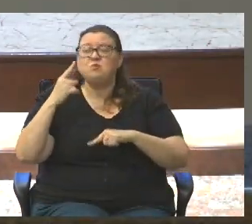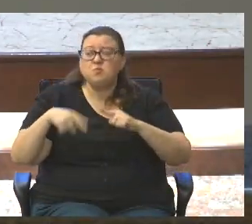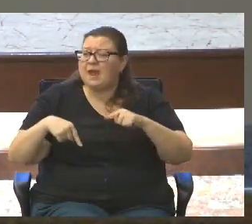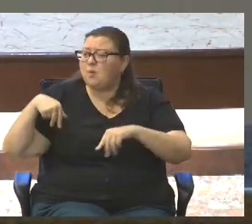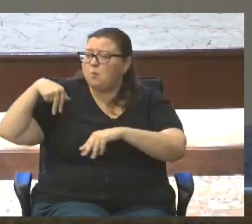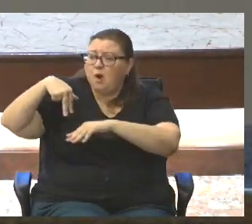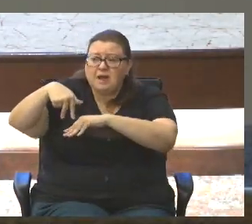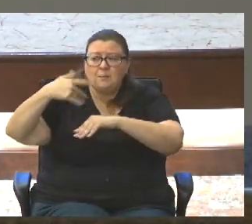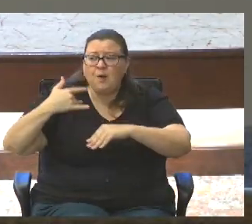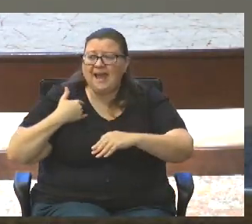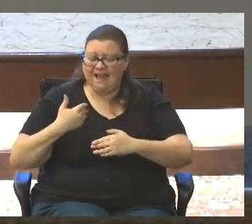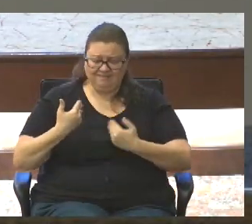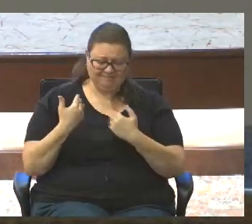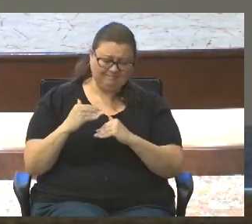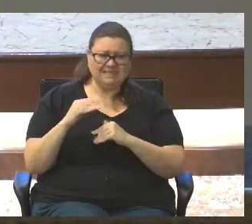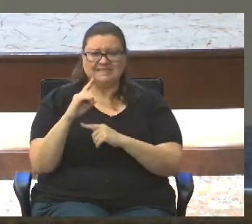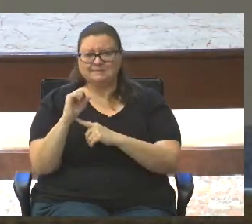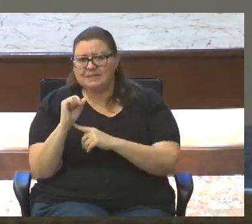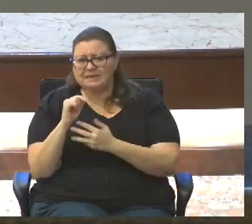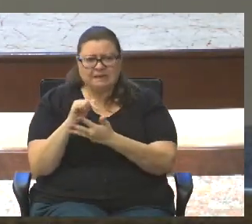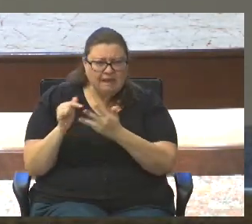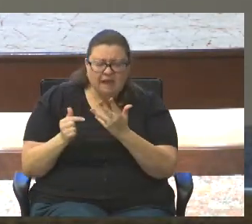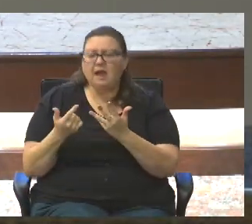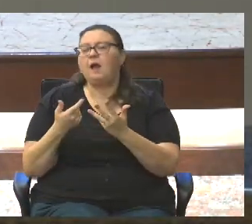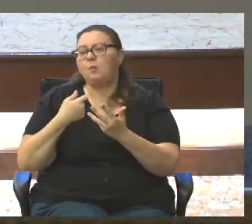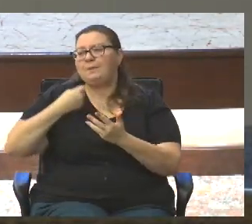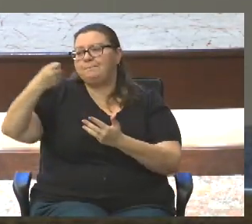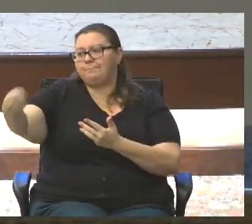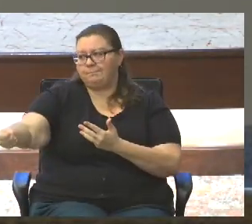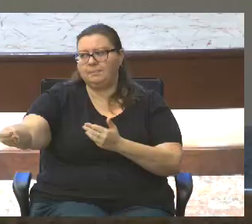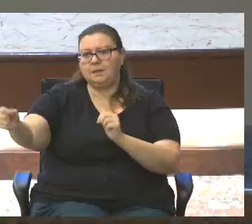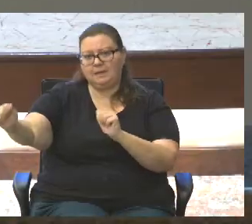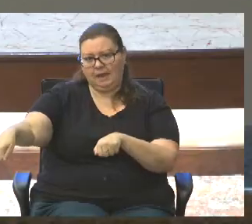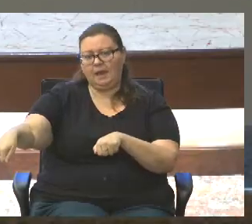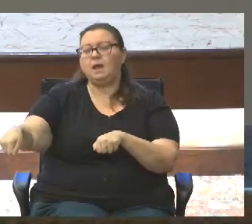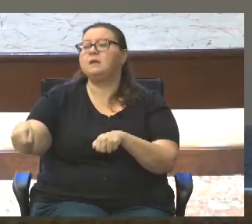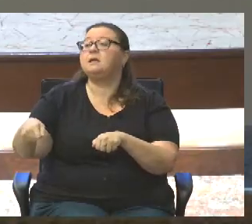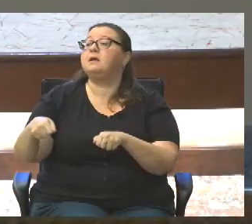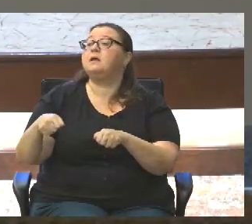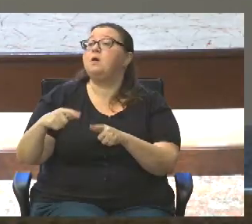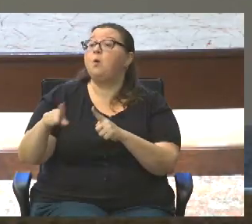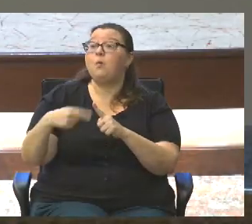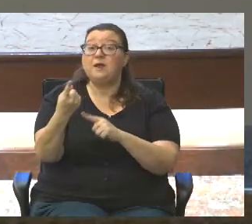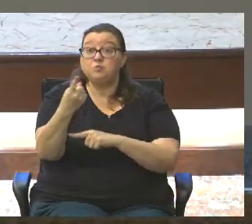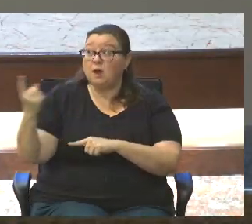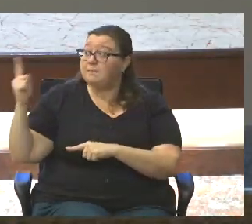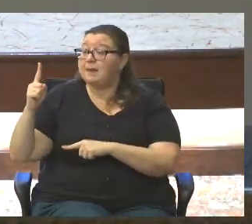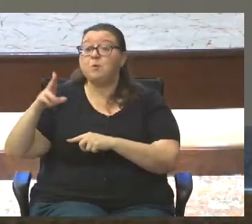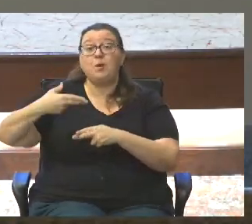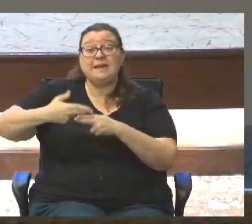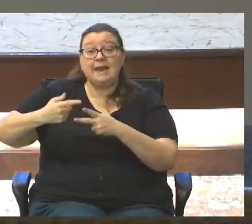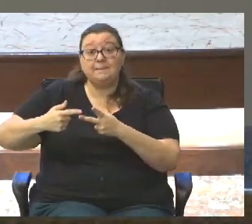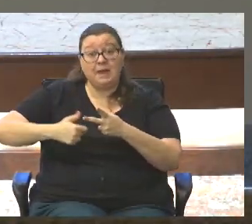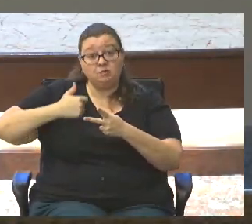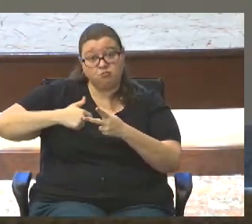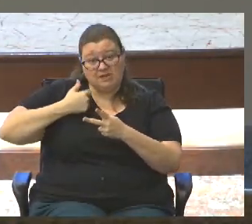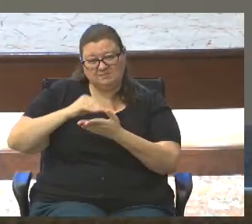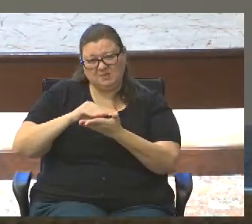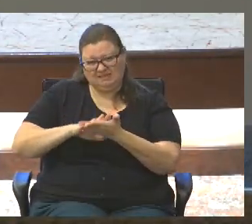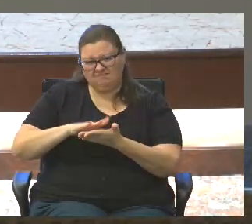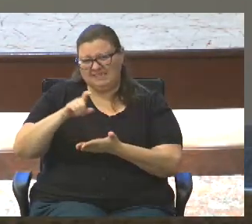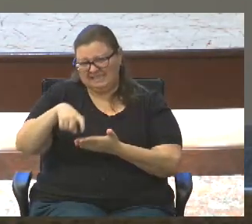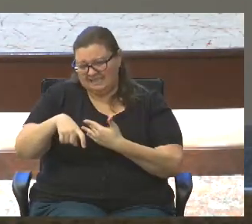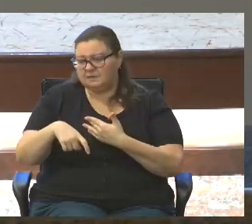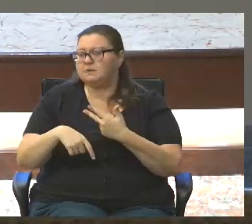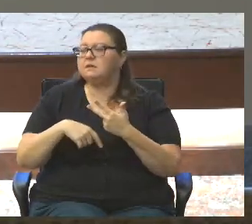approach the podium due to physical limitations, a microphone is available to be brought to you. When called to the podium, please state your name and address for the record. Each speaker must